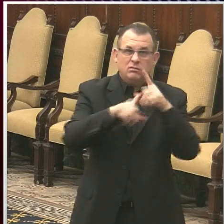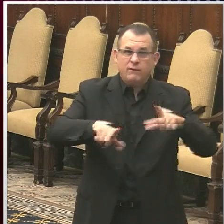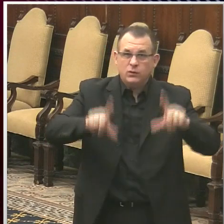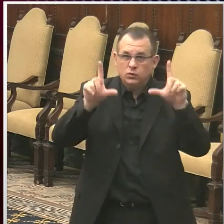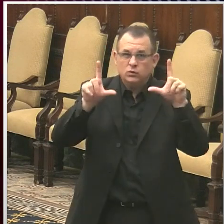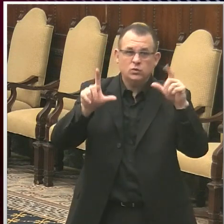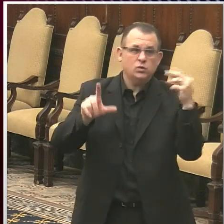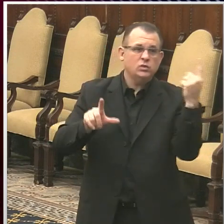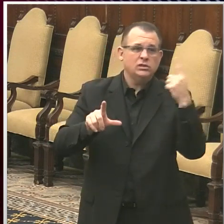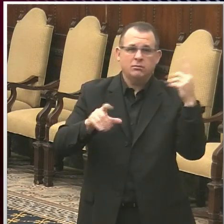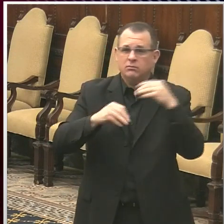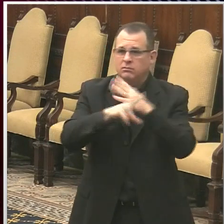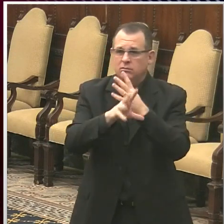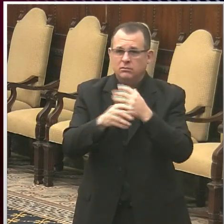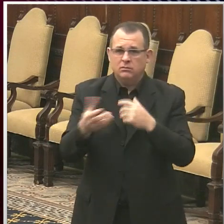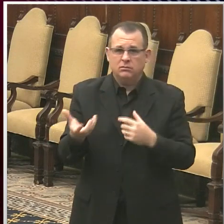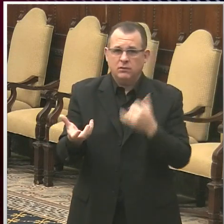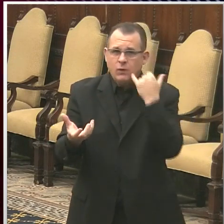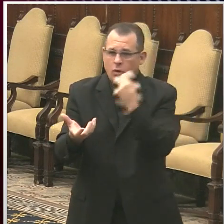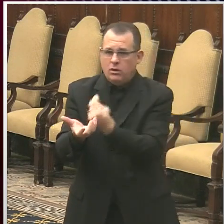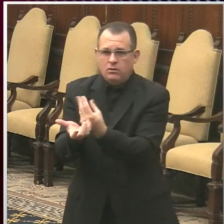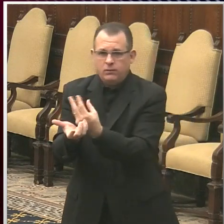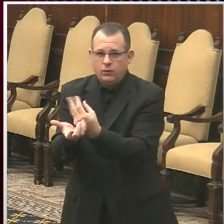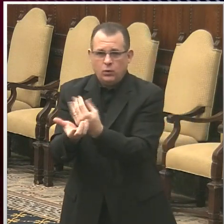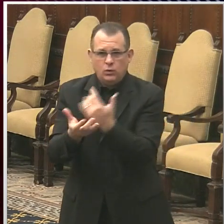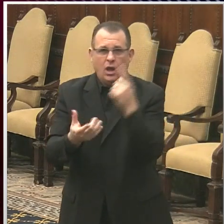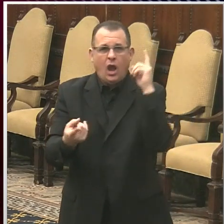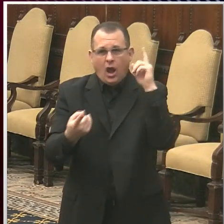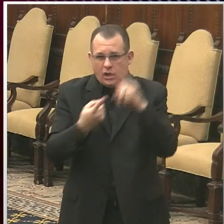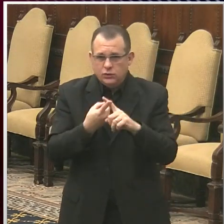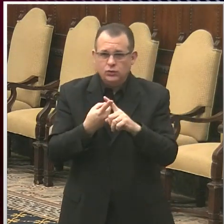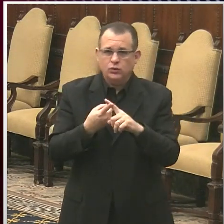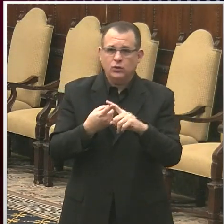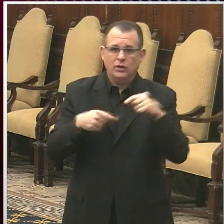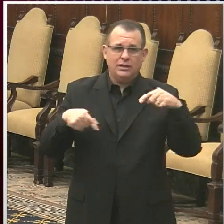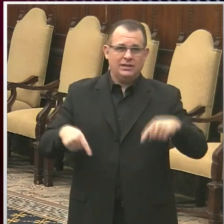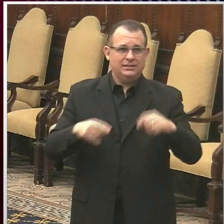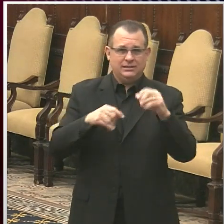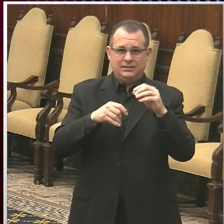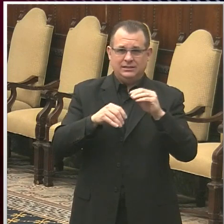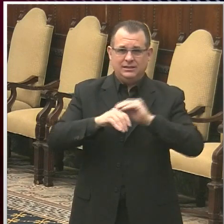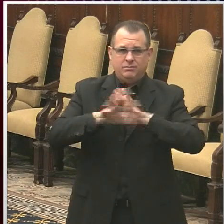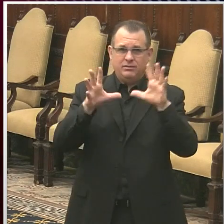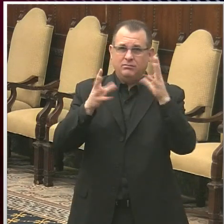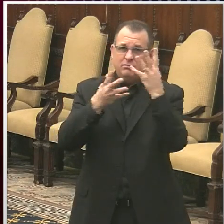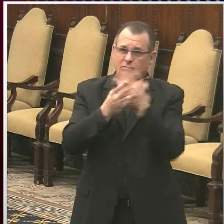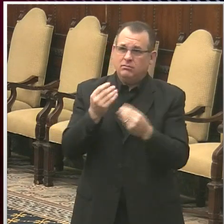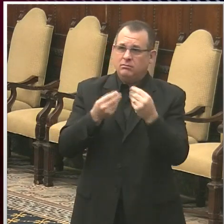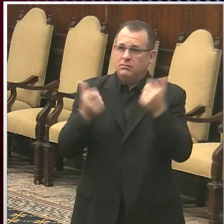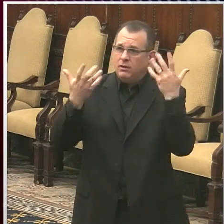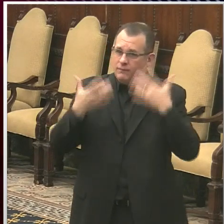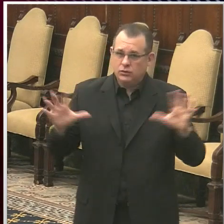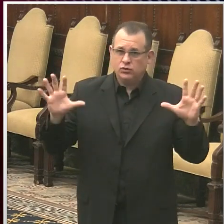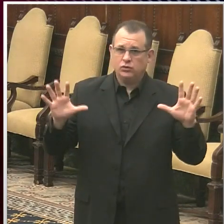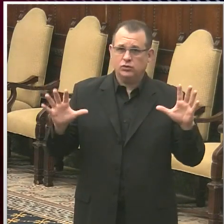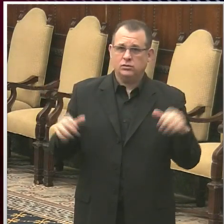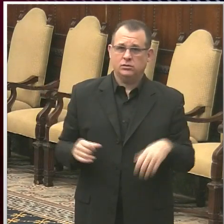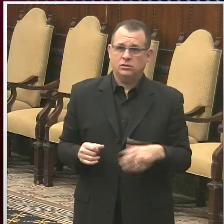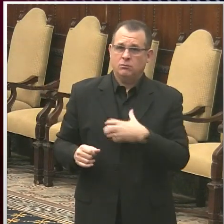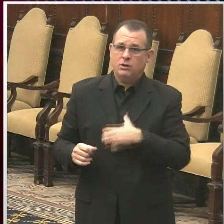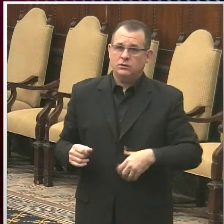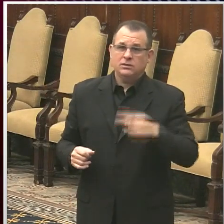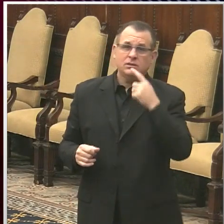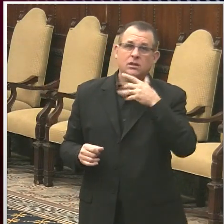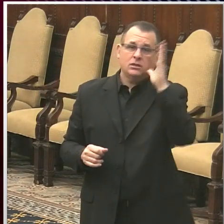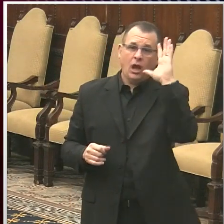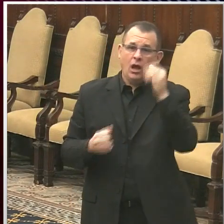remotely, virtually, until we get to the other side of this. And let me say, from my perspective, God loves